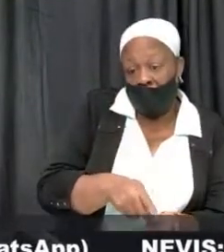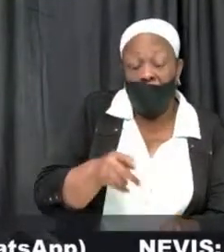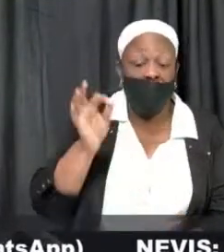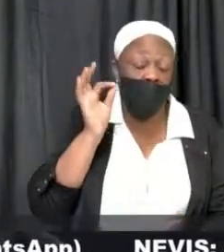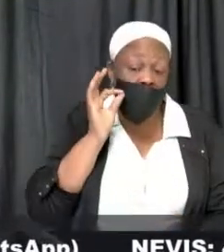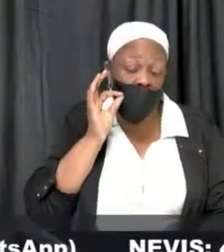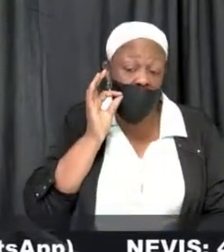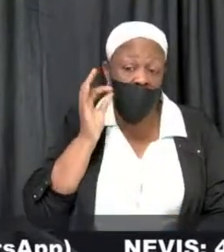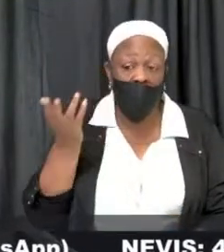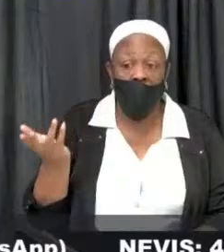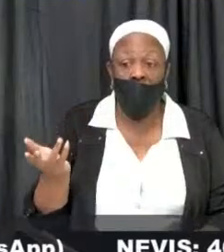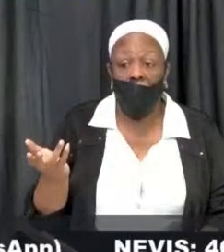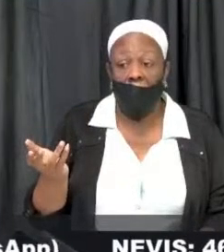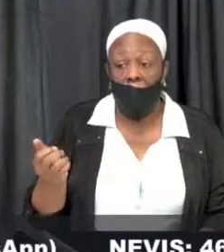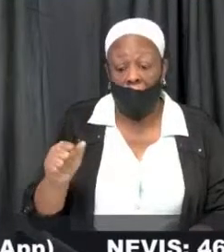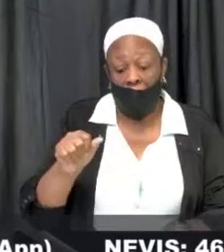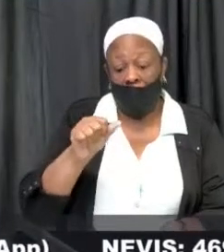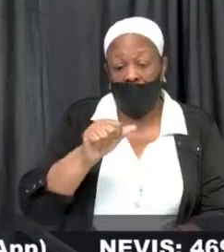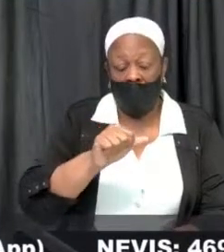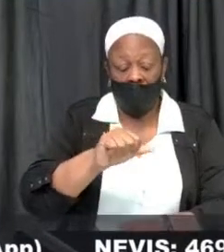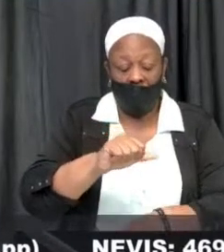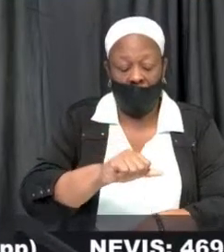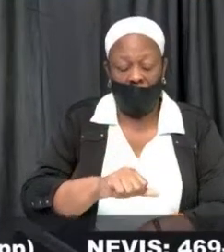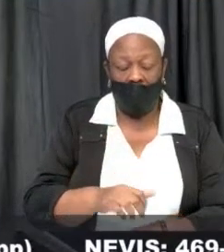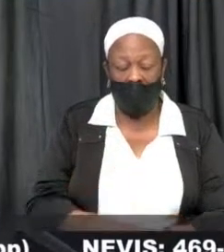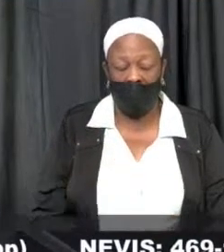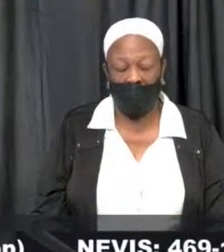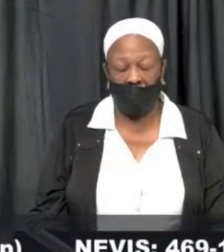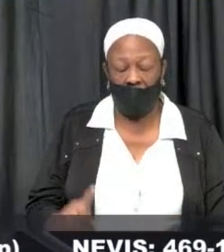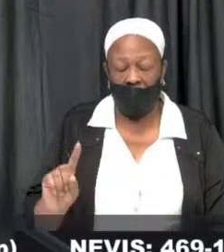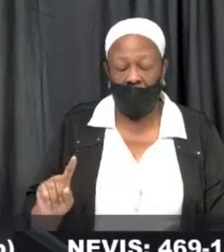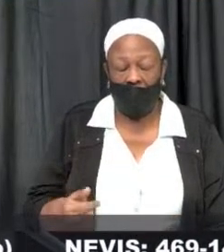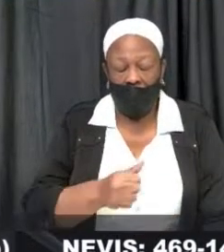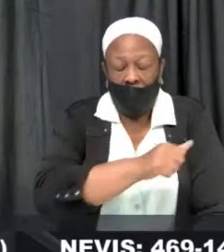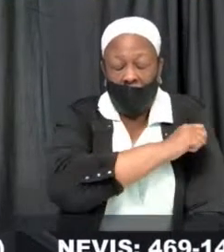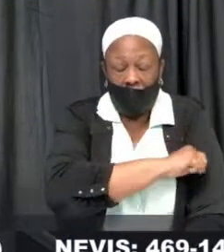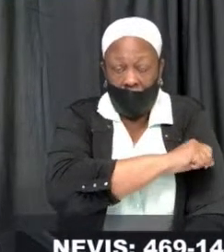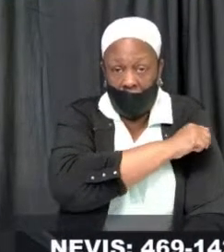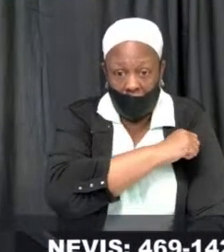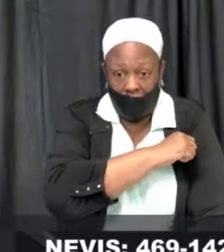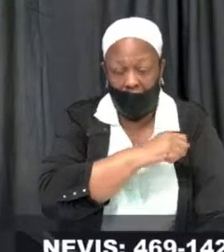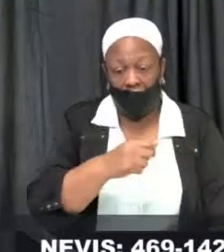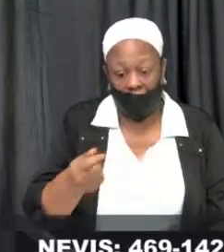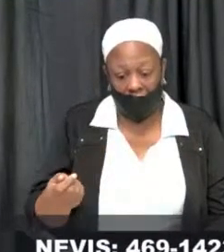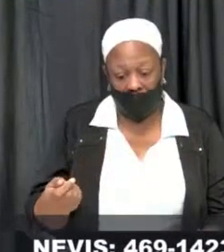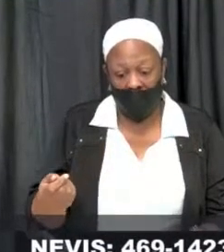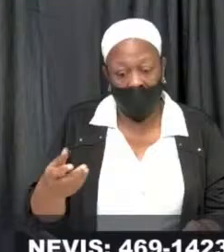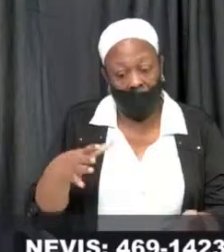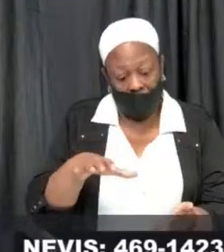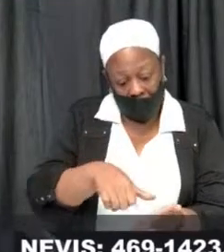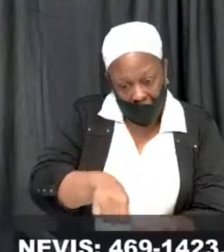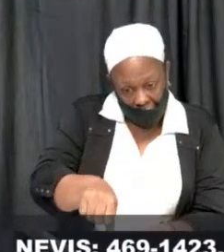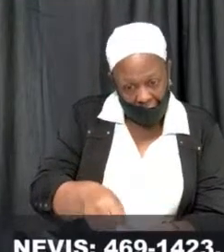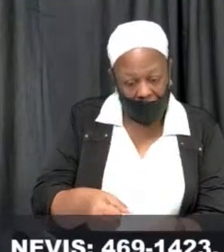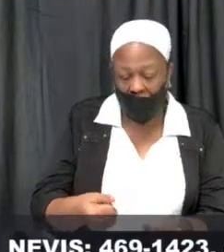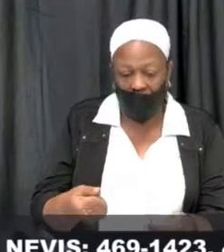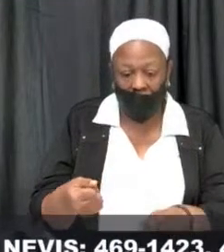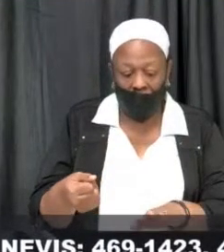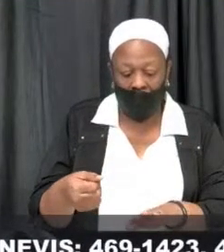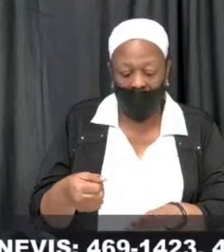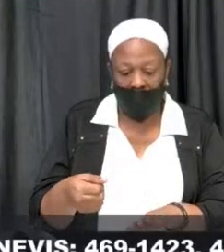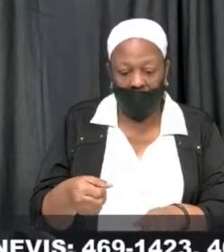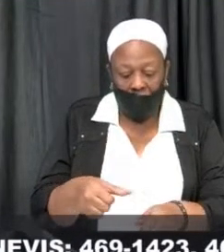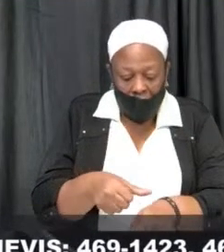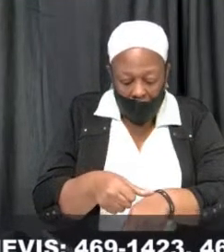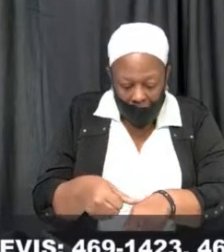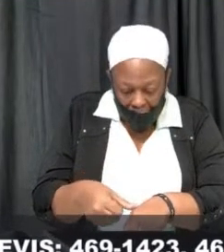kits. So we have shipped 2 40-foot containers and